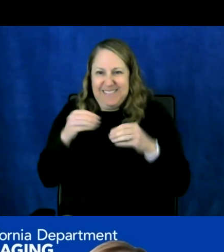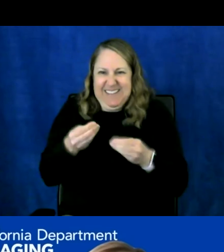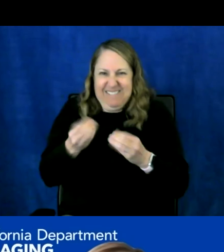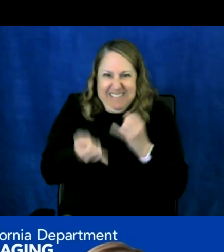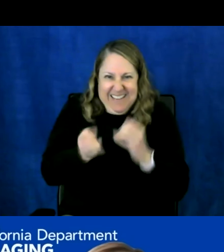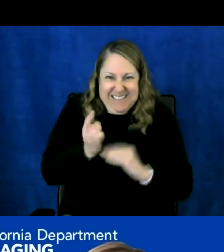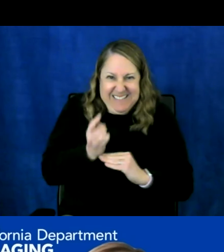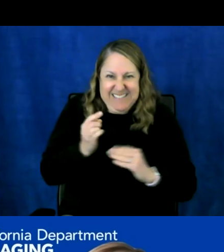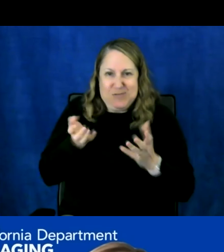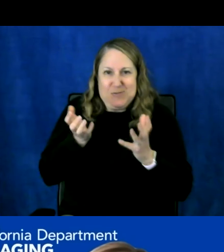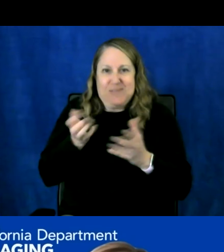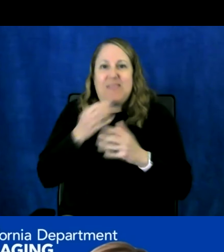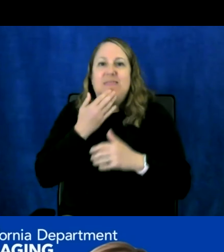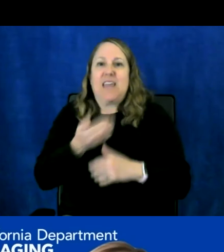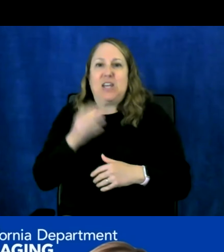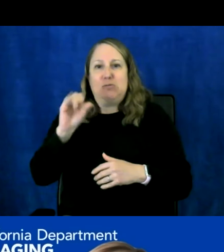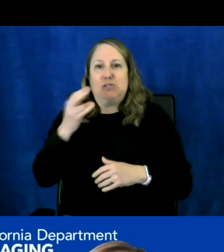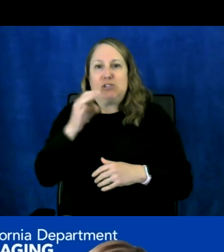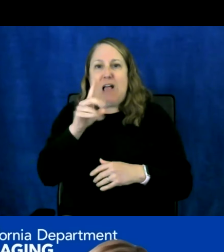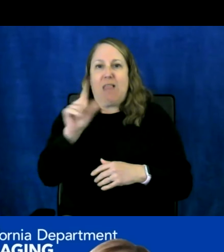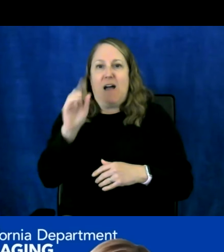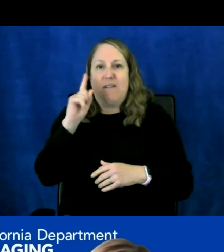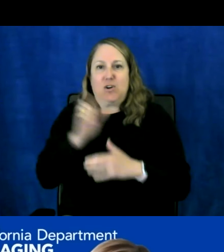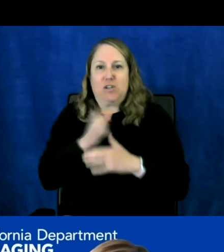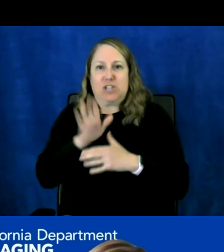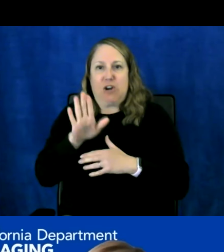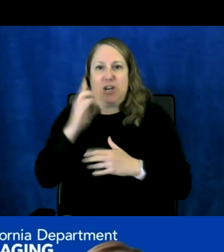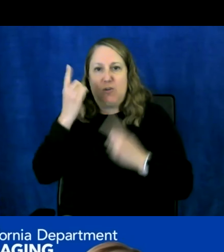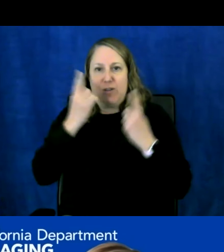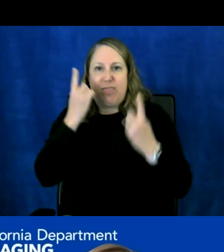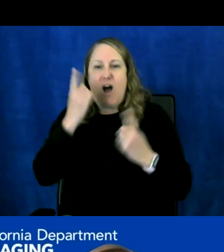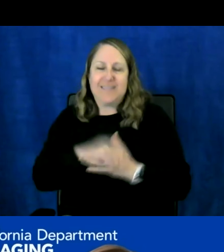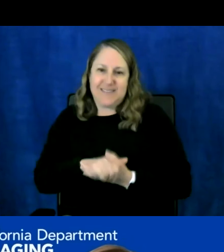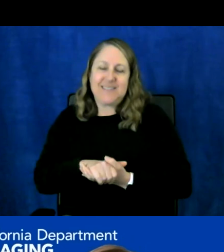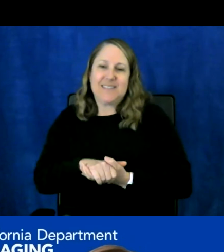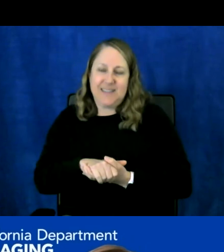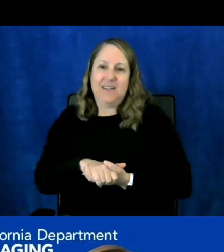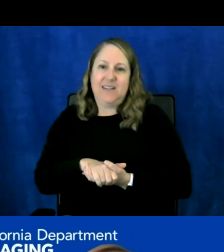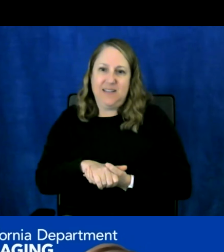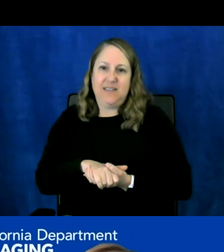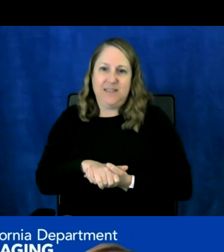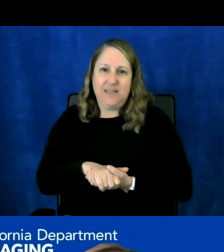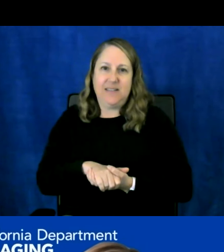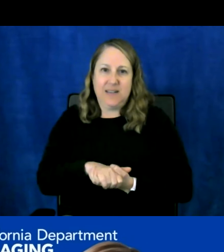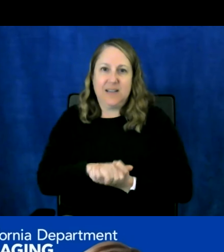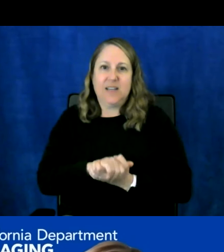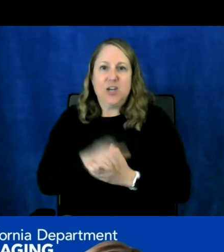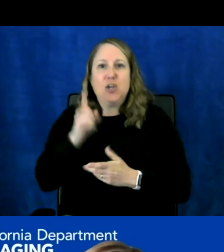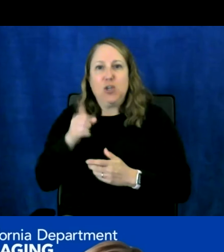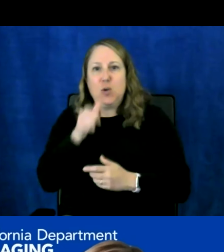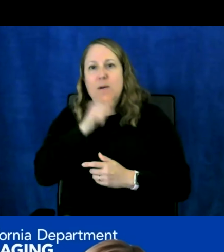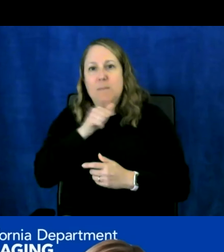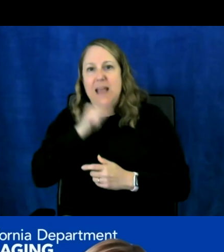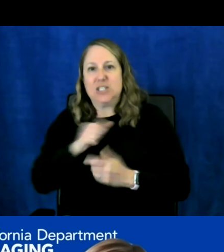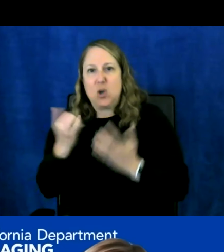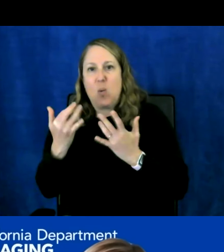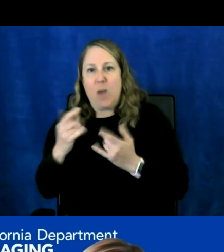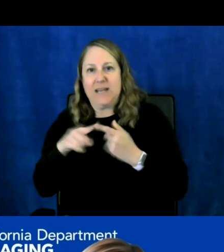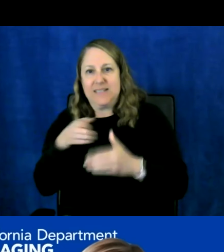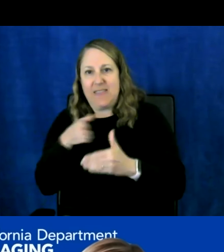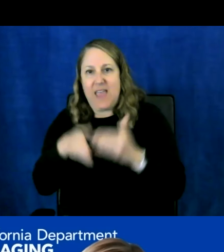organizing, your thoughts. I heard that they're, you were very patient to wait to the end because you